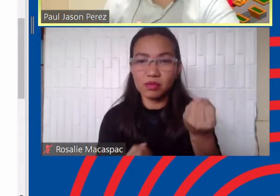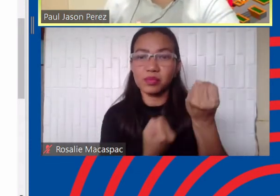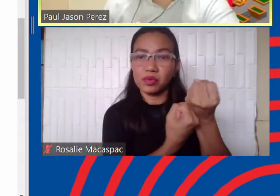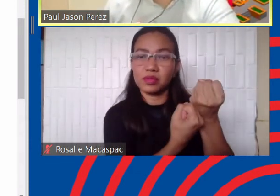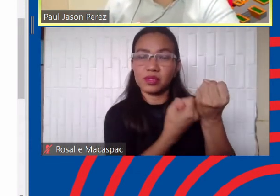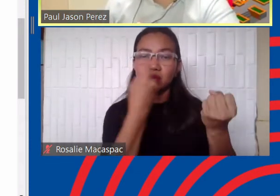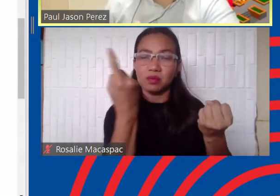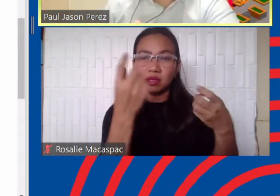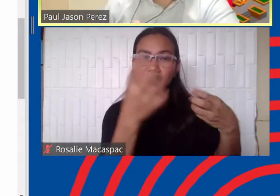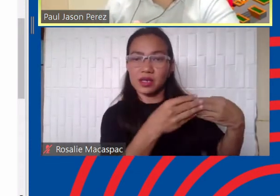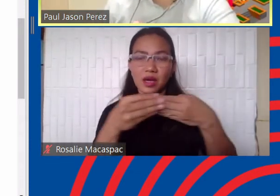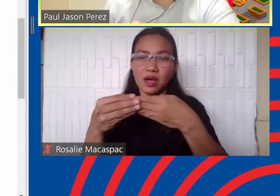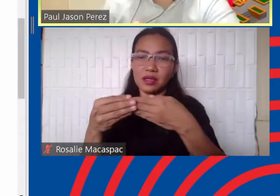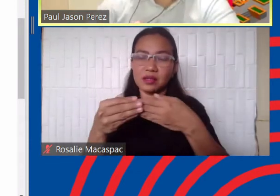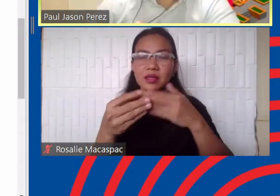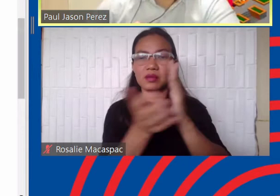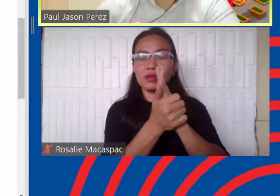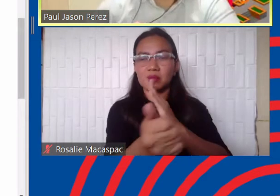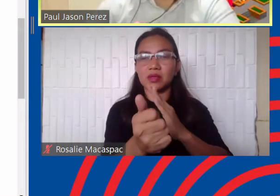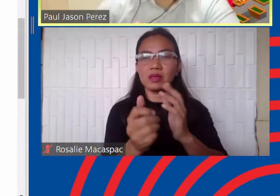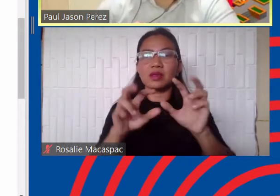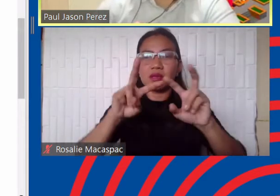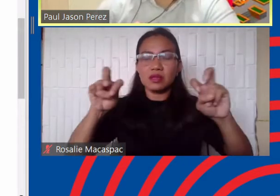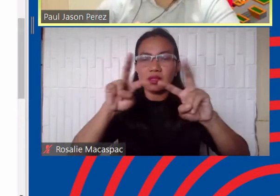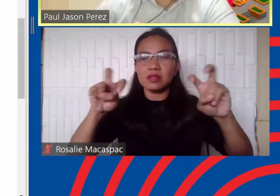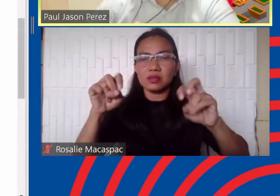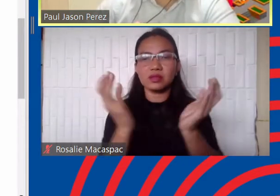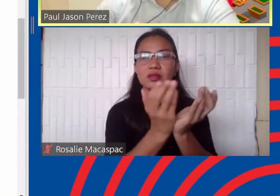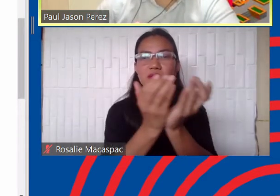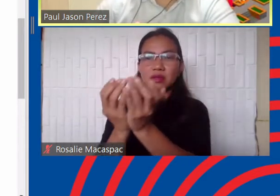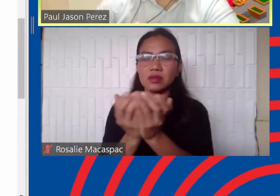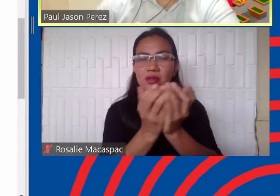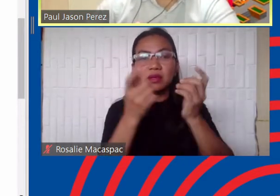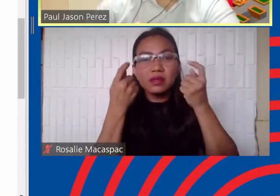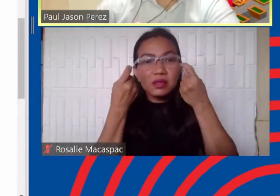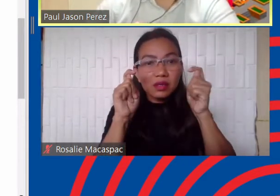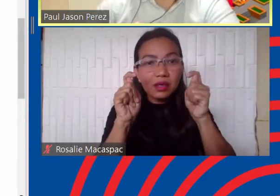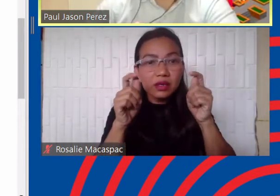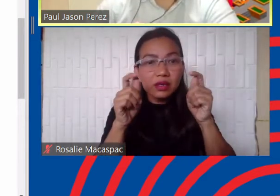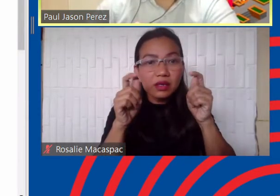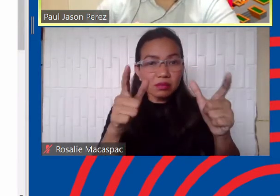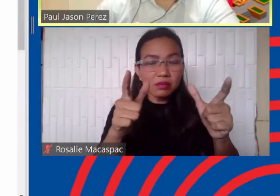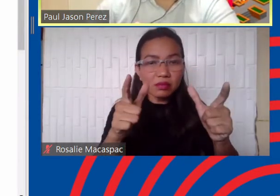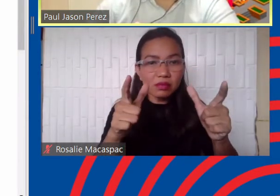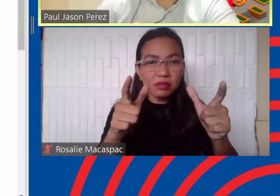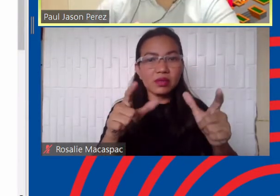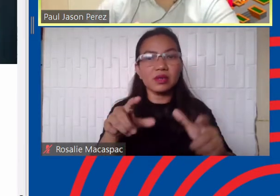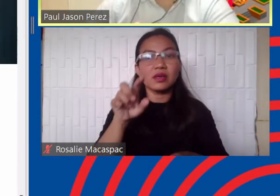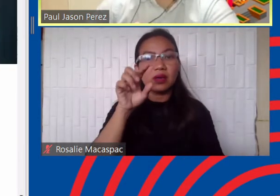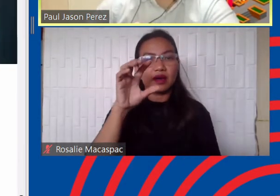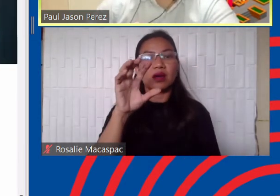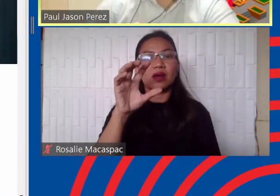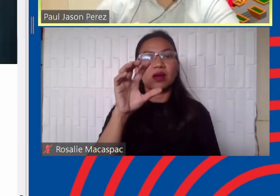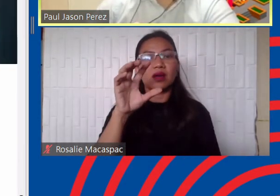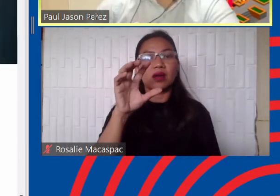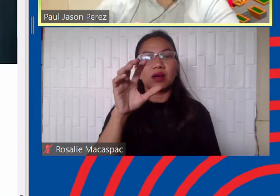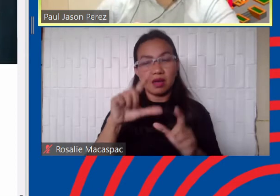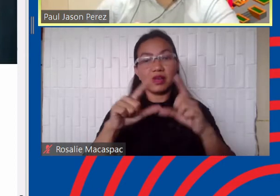equipping our research community. So try to visit po yung library carpentry. A lot of